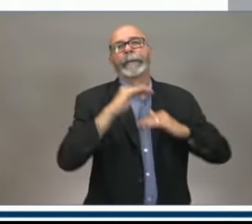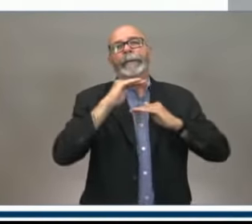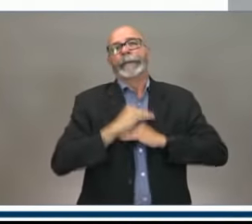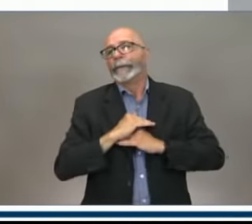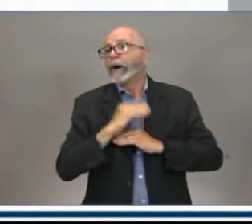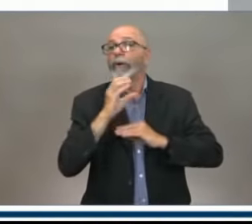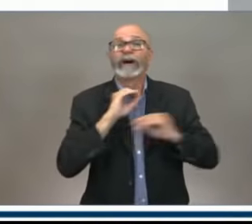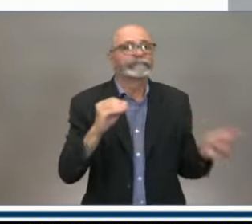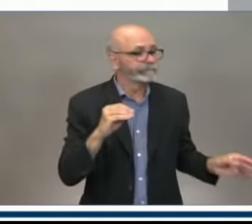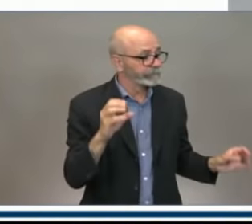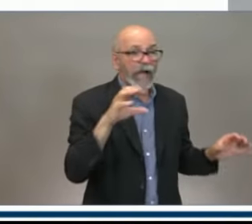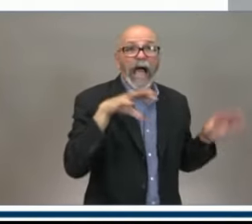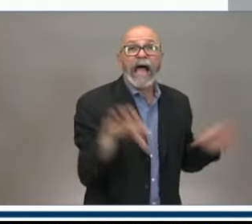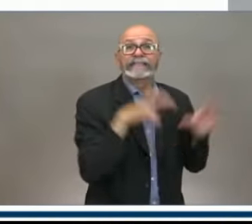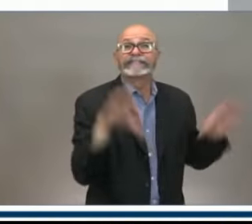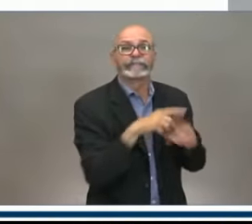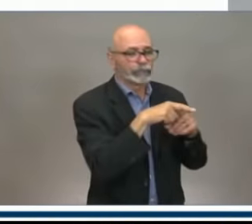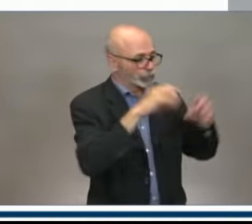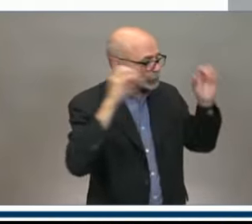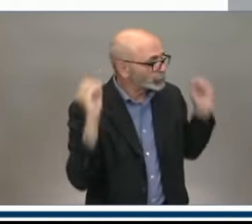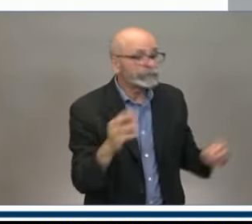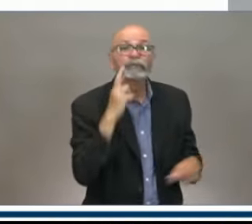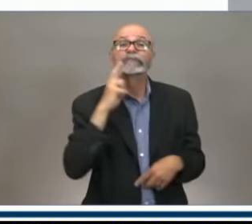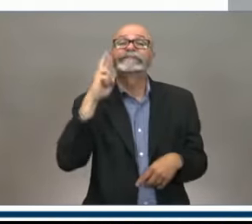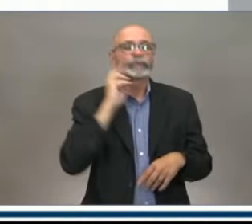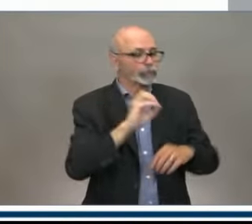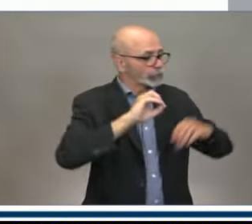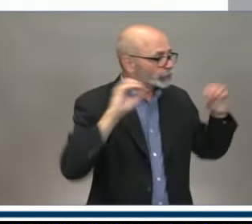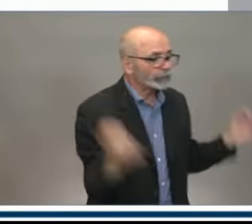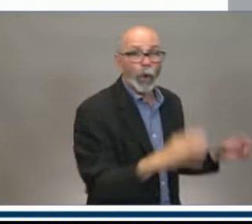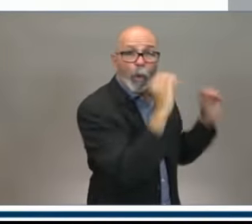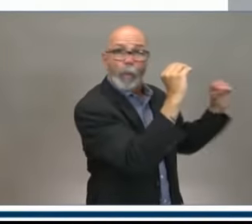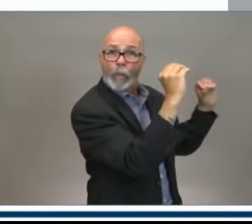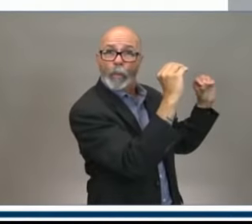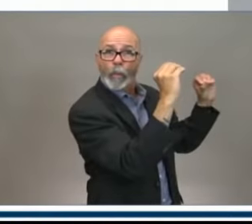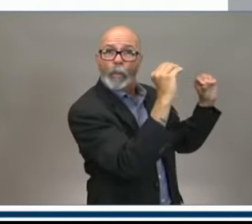or staff. While this is all good news,